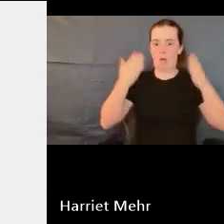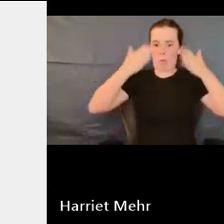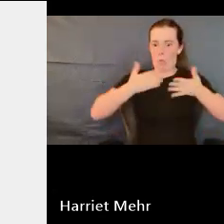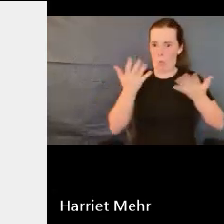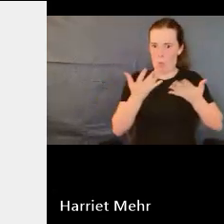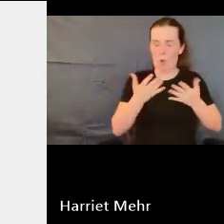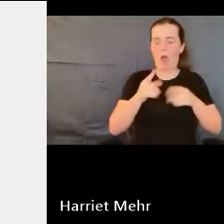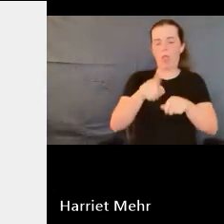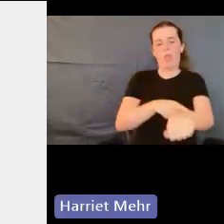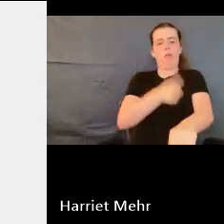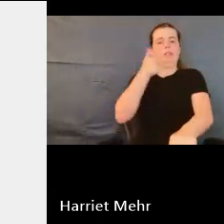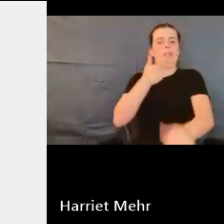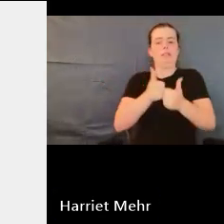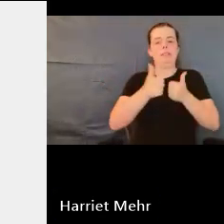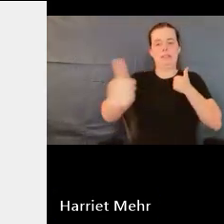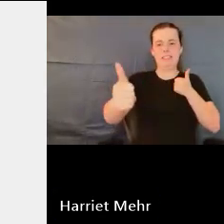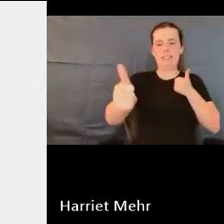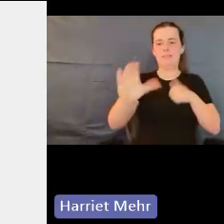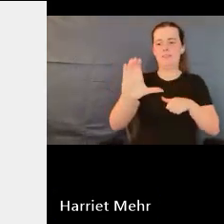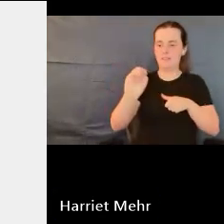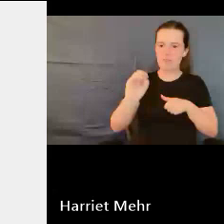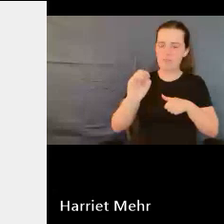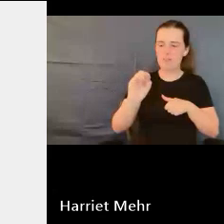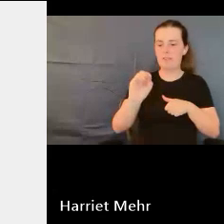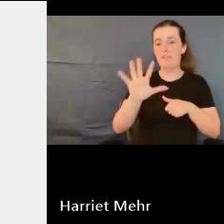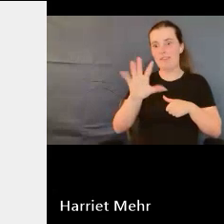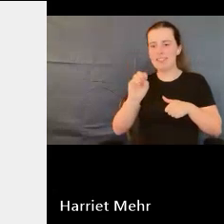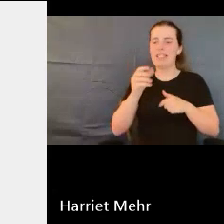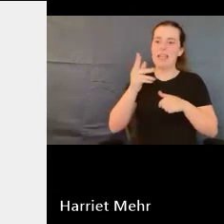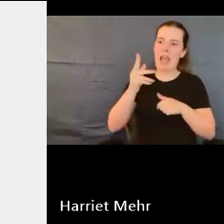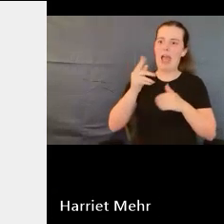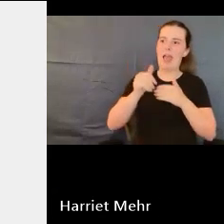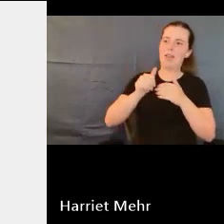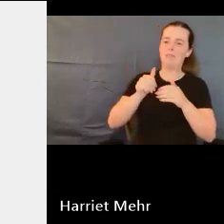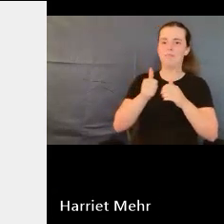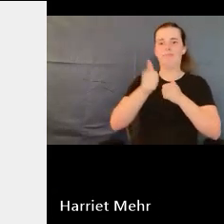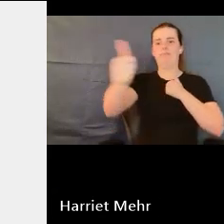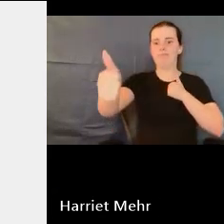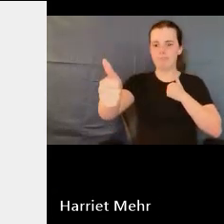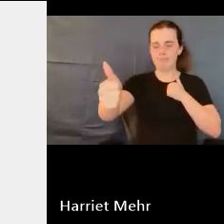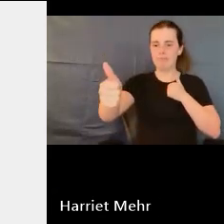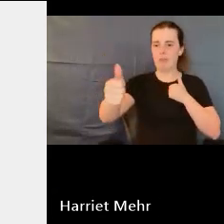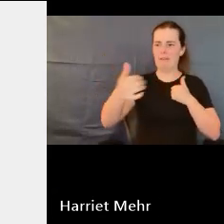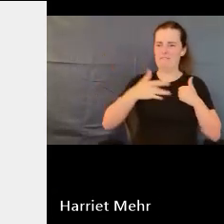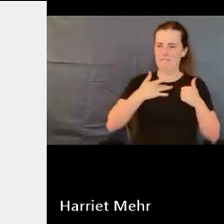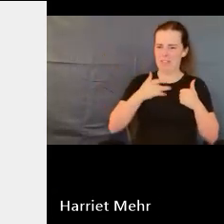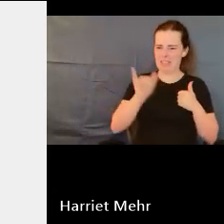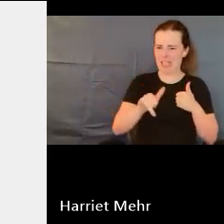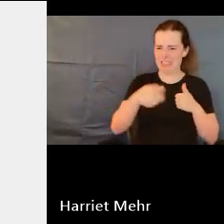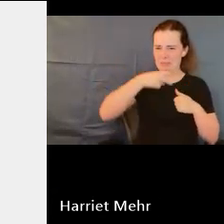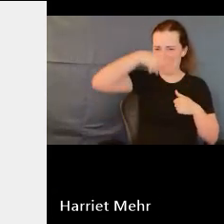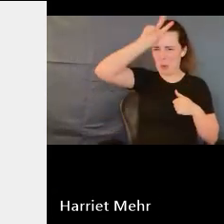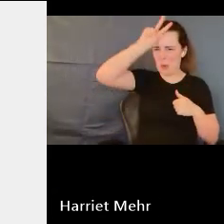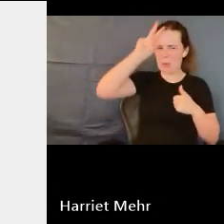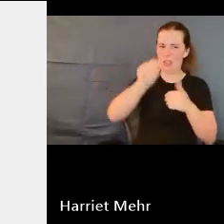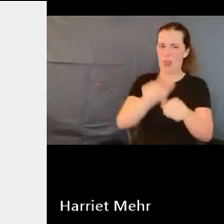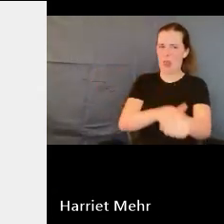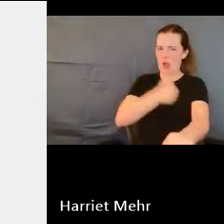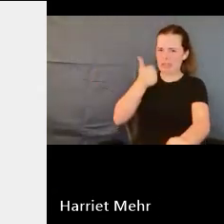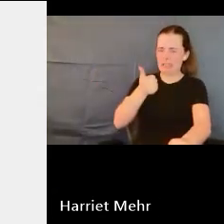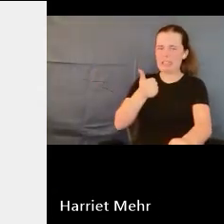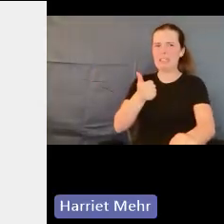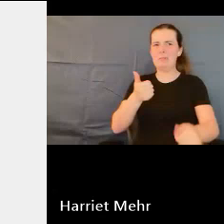and beyond. But I was joking with some friends earlier that the Speedgoat 50K kind of feels like a longer distance because it's a long race out there with the time that you will spend